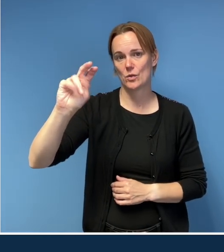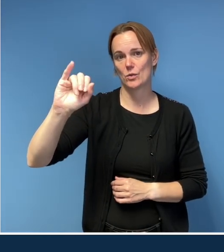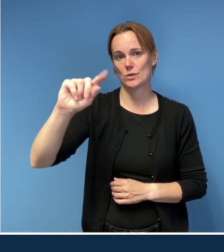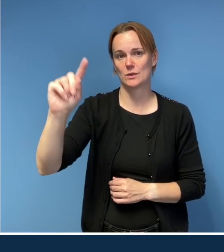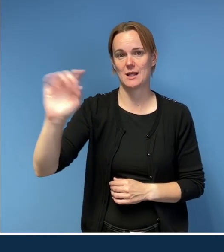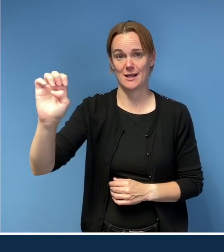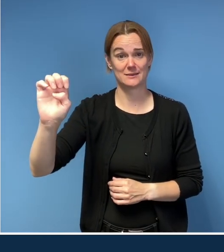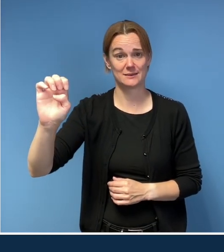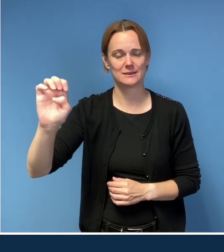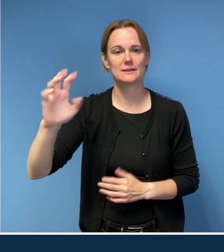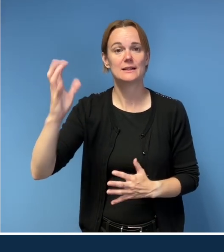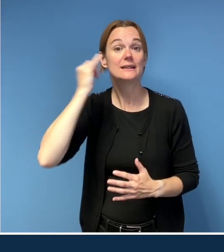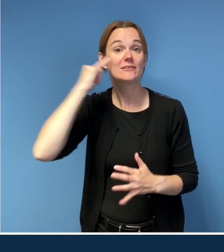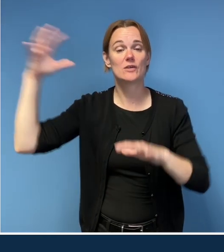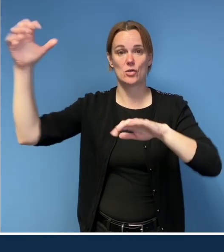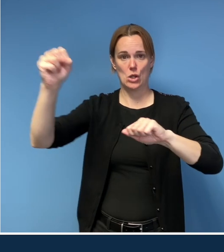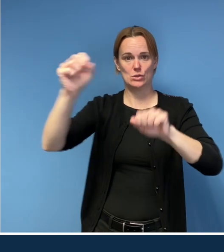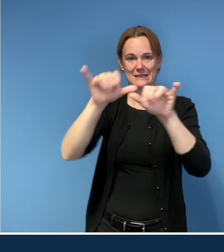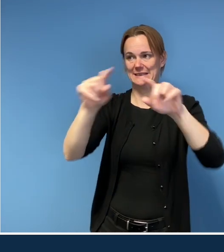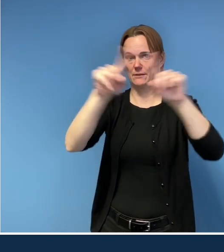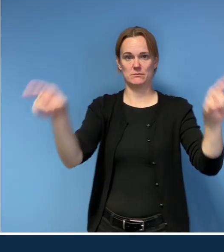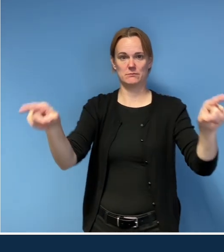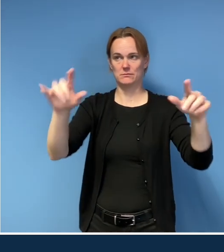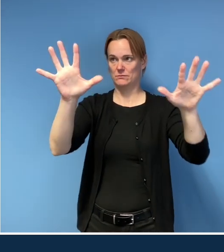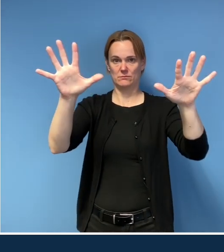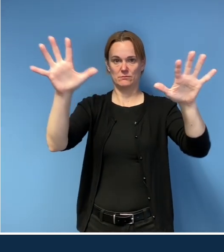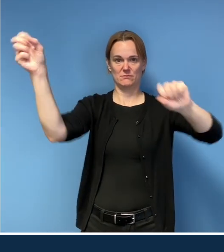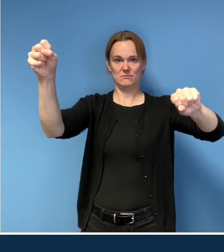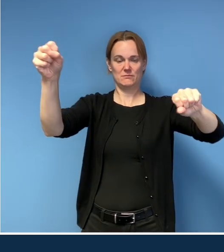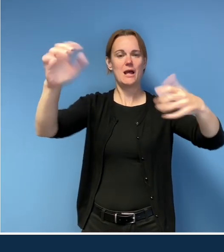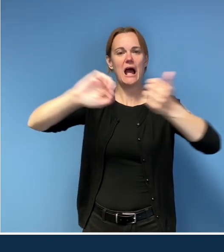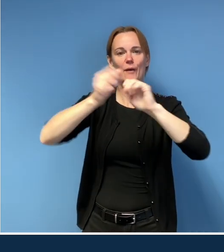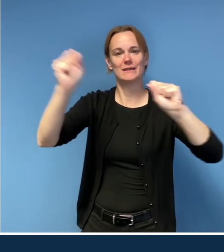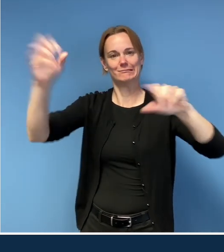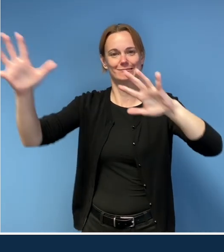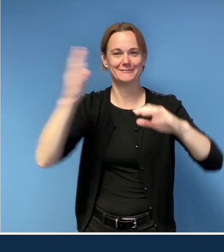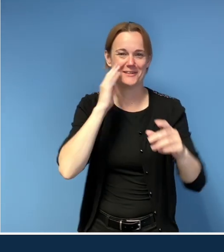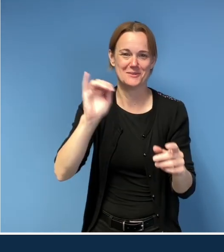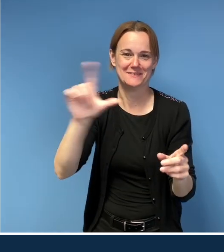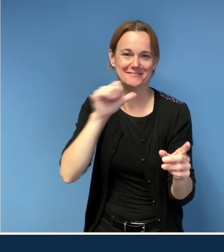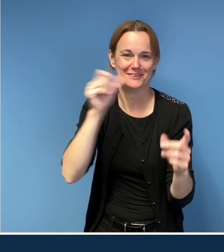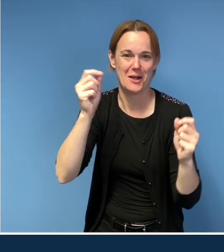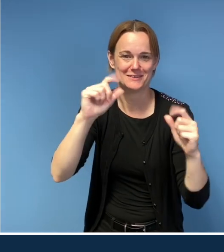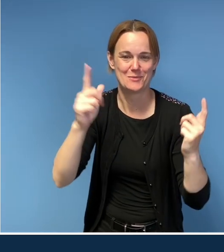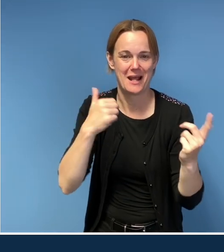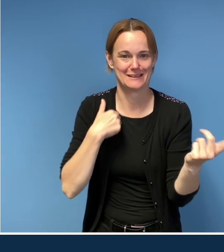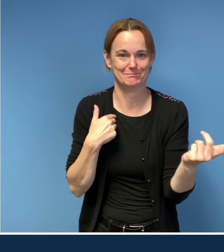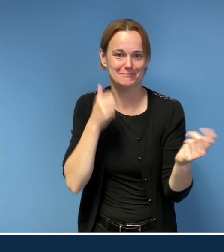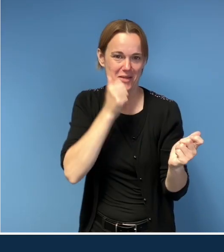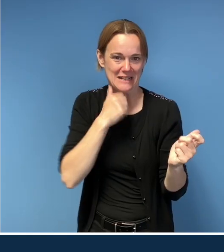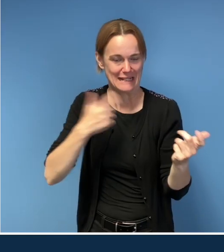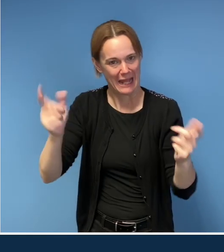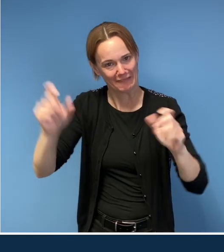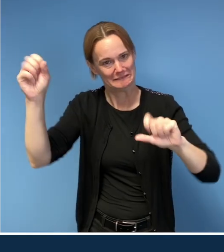dismantle colonial systems. And that's not a surprise to you, Jill, because that's what I talk about almost every day in my role is how can we decolonize this? How